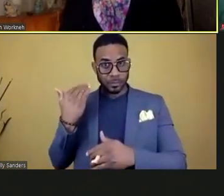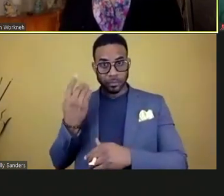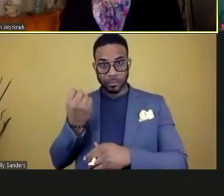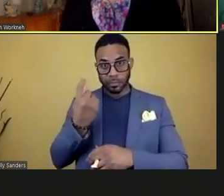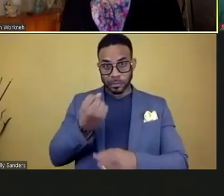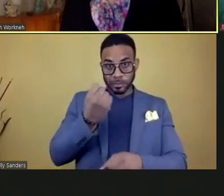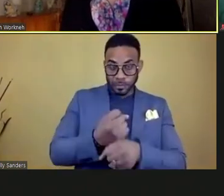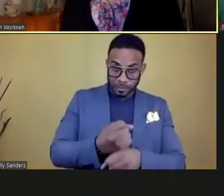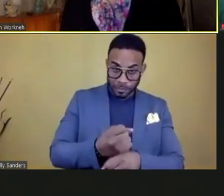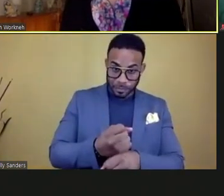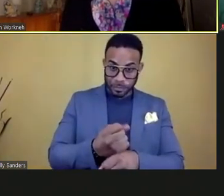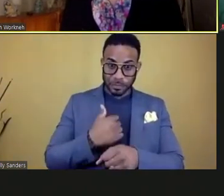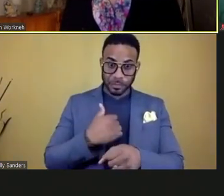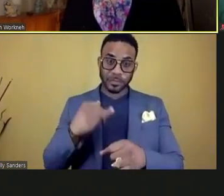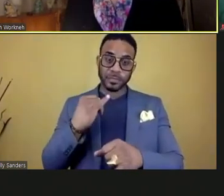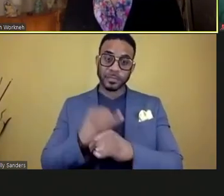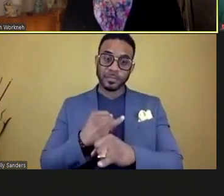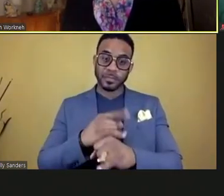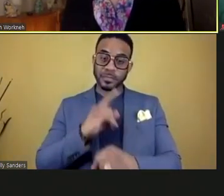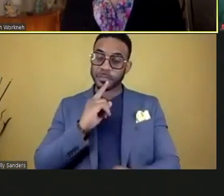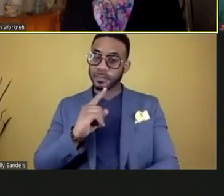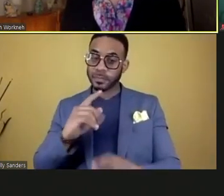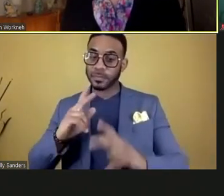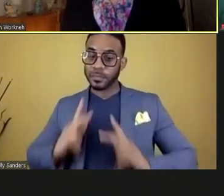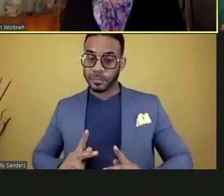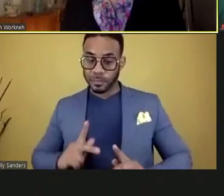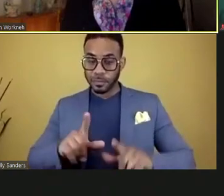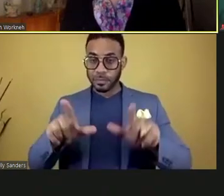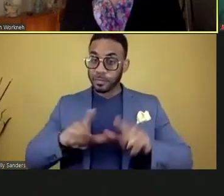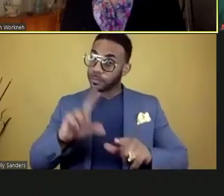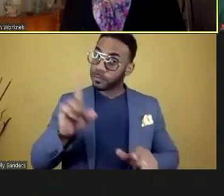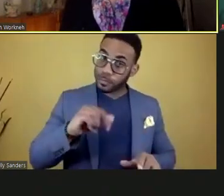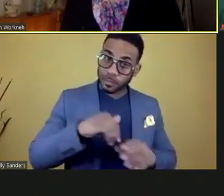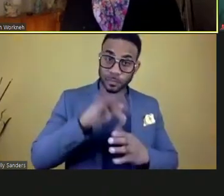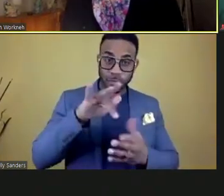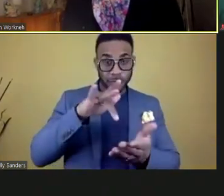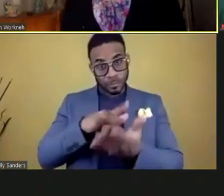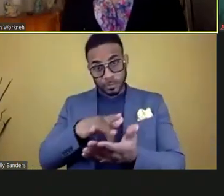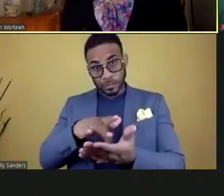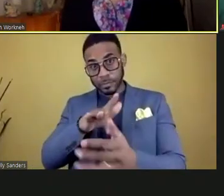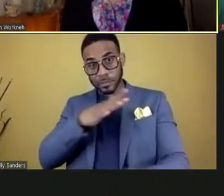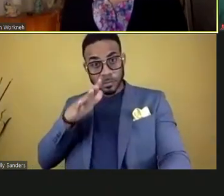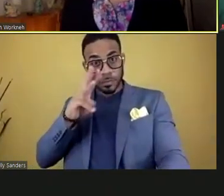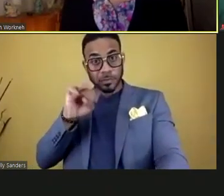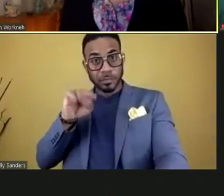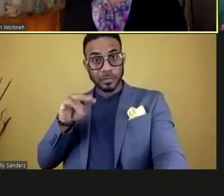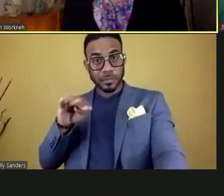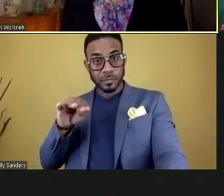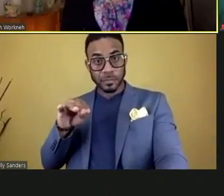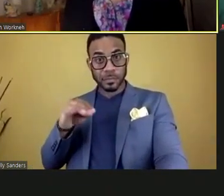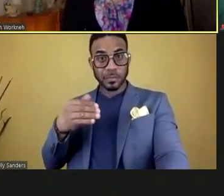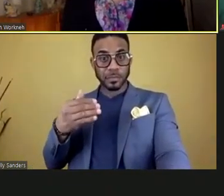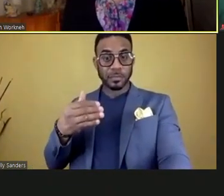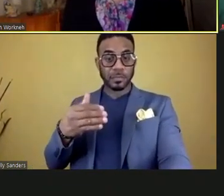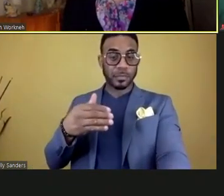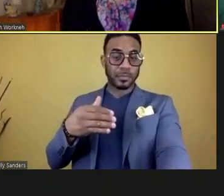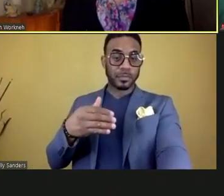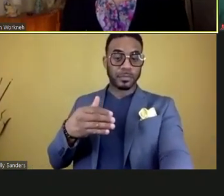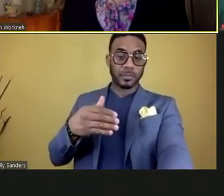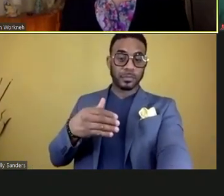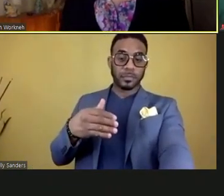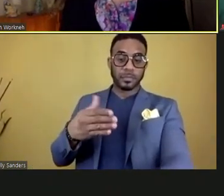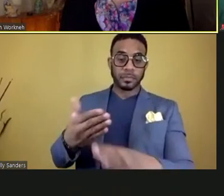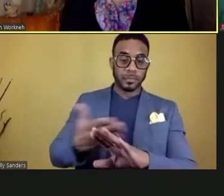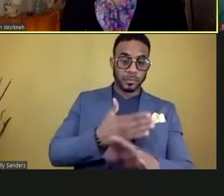Our campus is physically located in central rural Maine, prior to running Skowhegan, I was the associate director